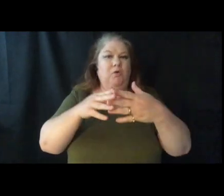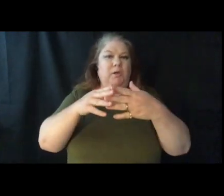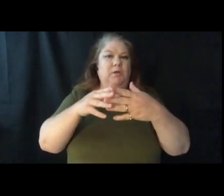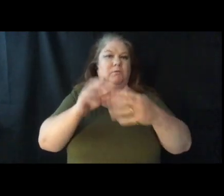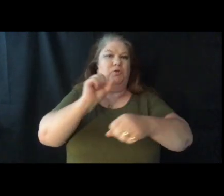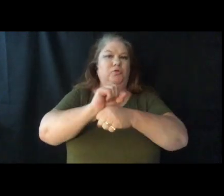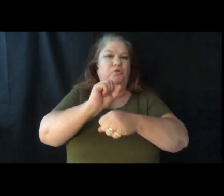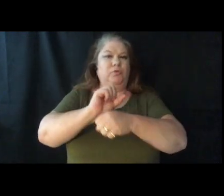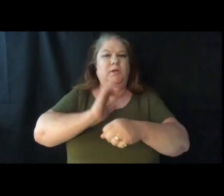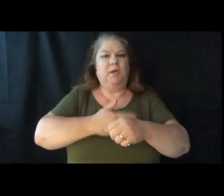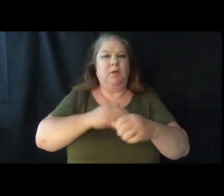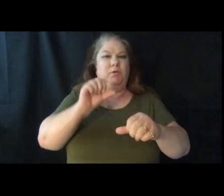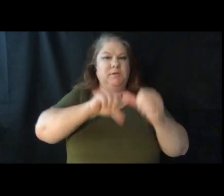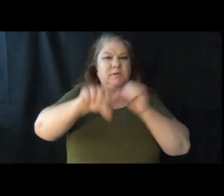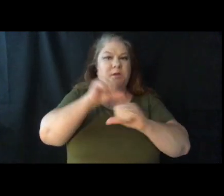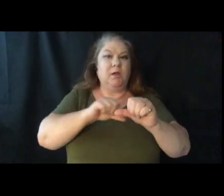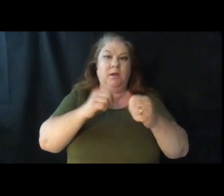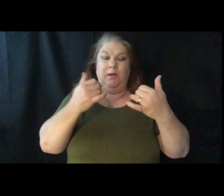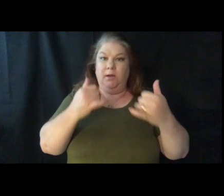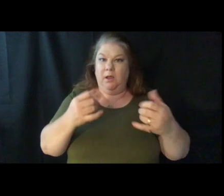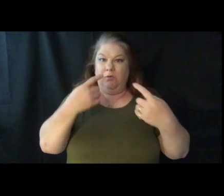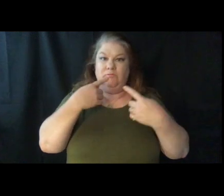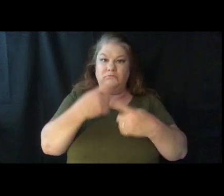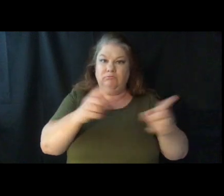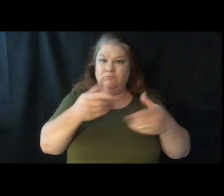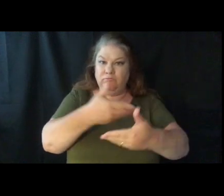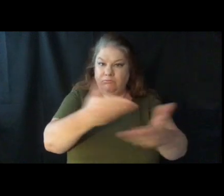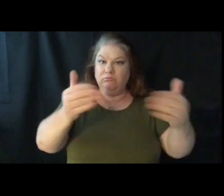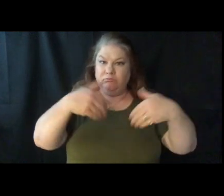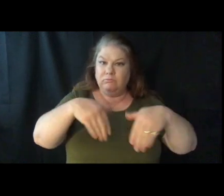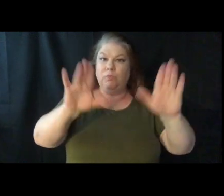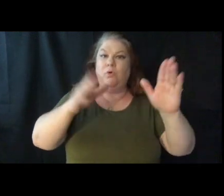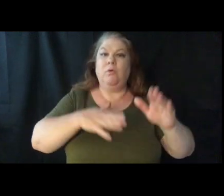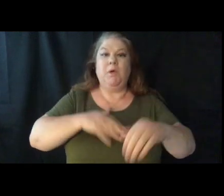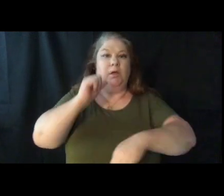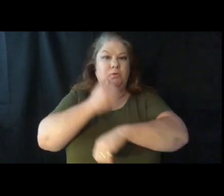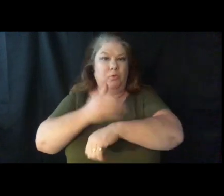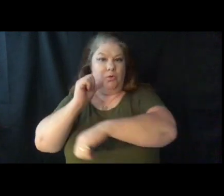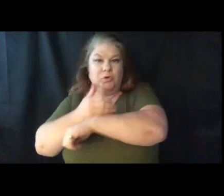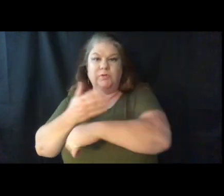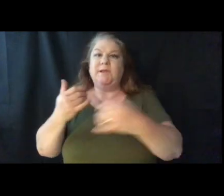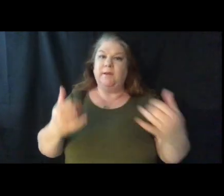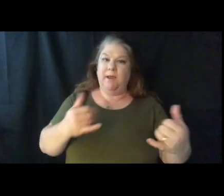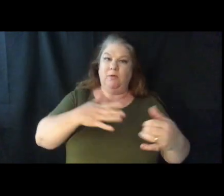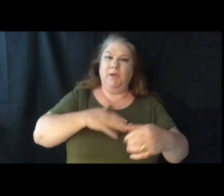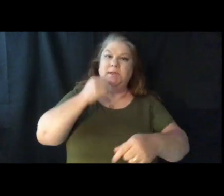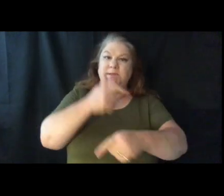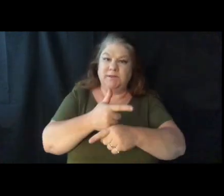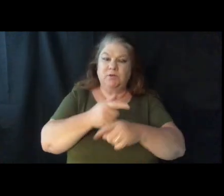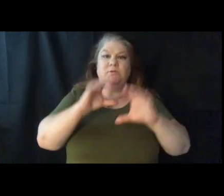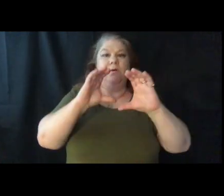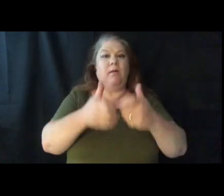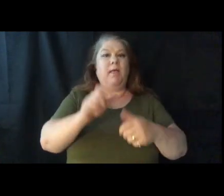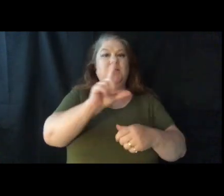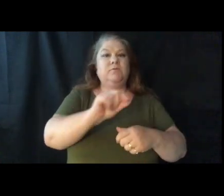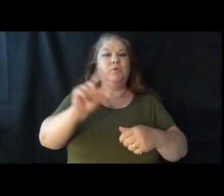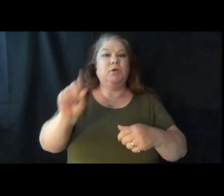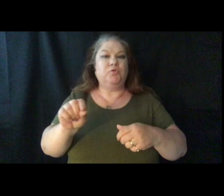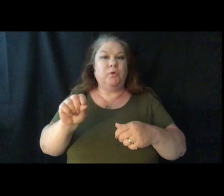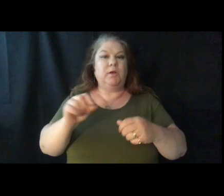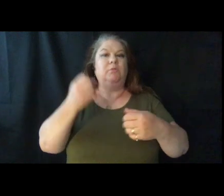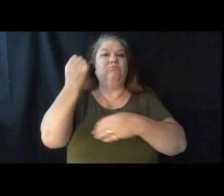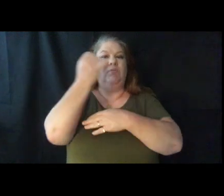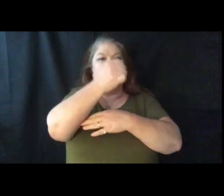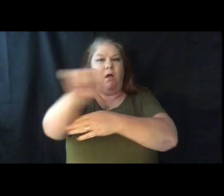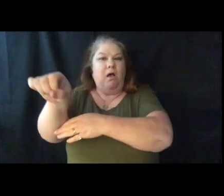society. And so I now charge you to go out into the world, my daughters, and now my sisters, the class of 2020, and conquer